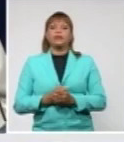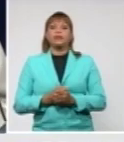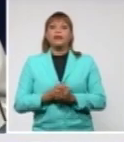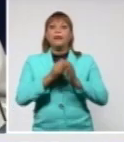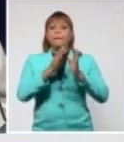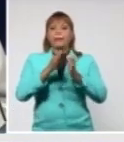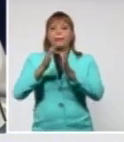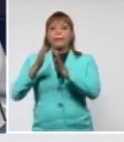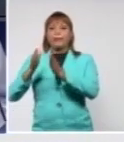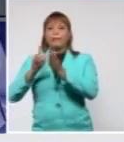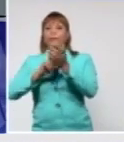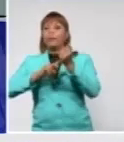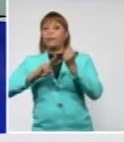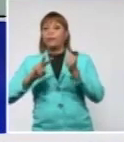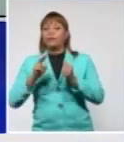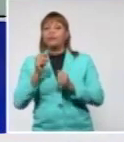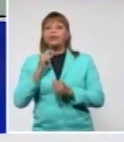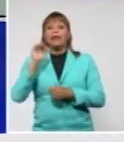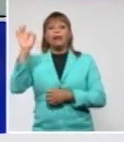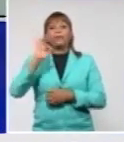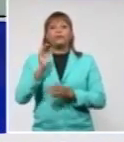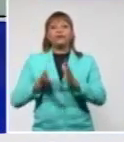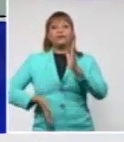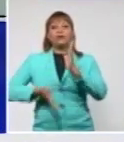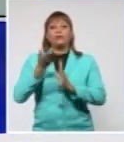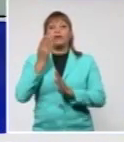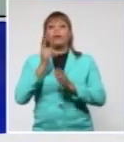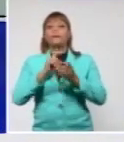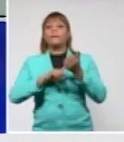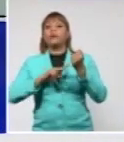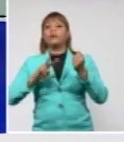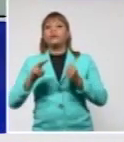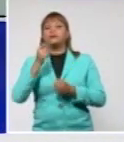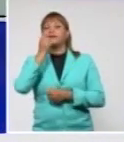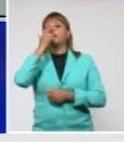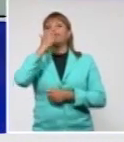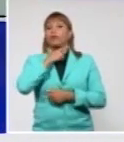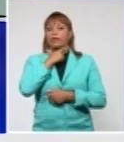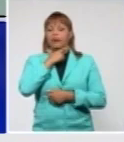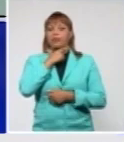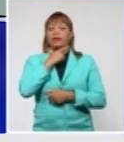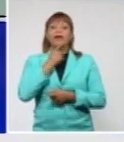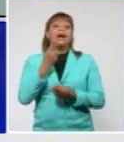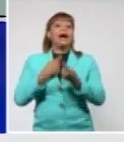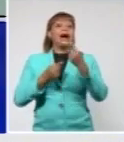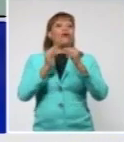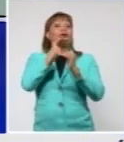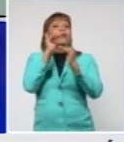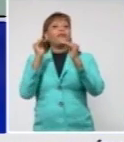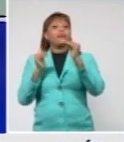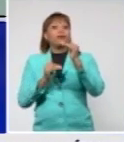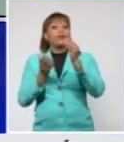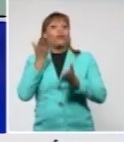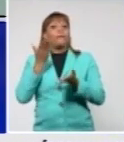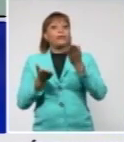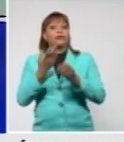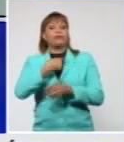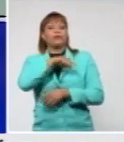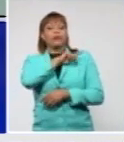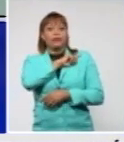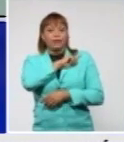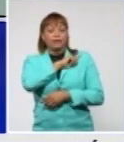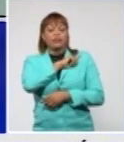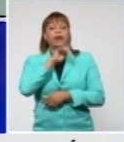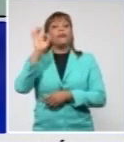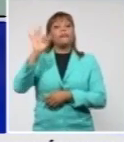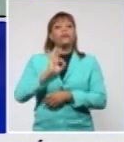Ciego de Ávila continues to have the highest confirmed case rate per 100,000 inhabitants over the last 15